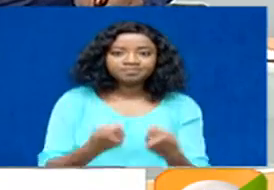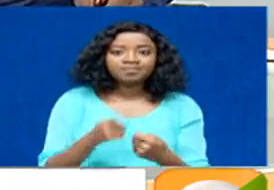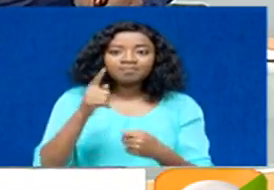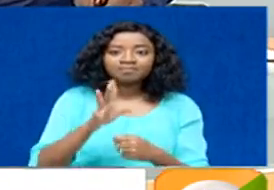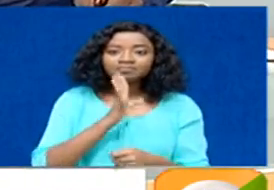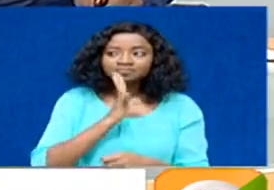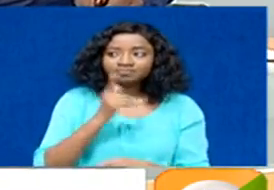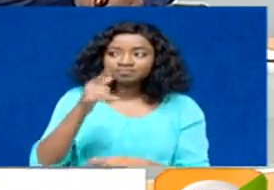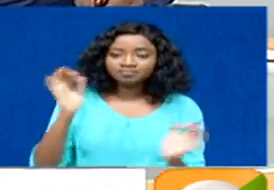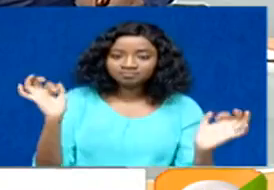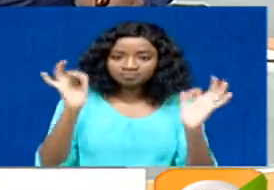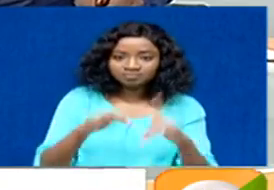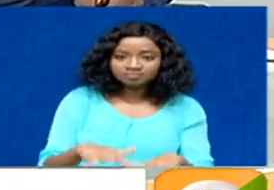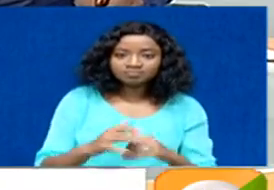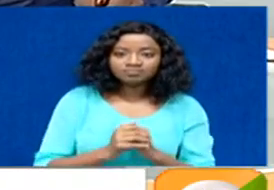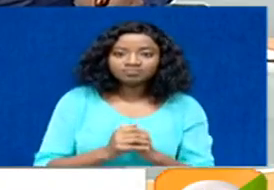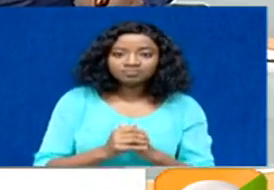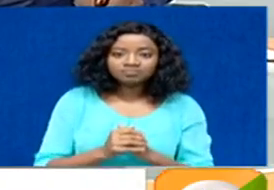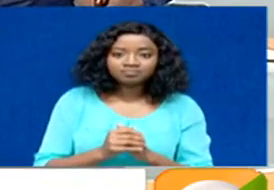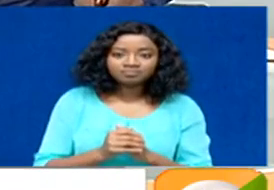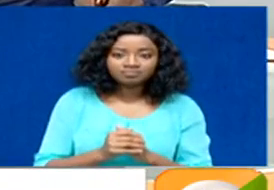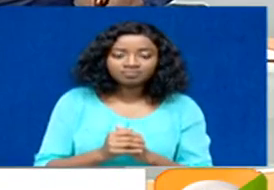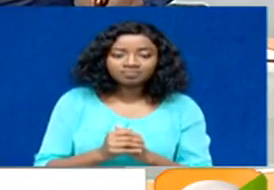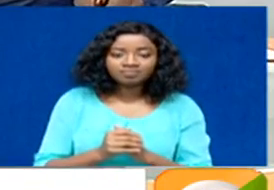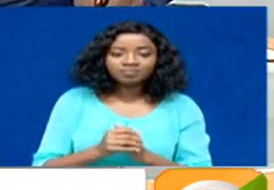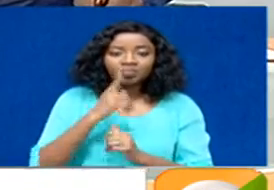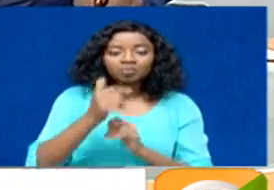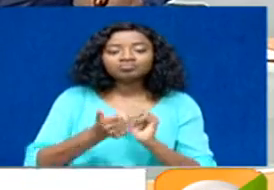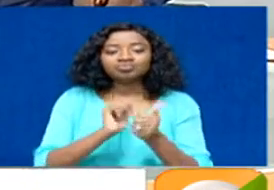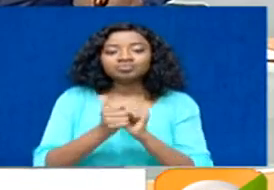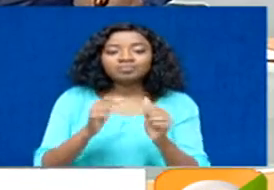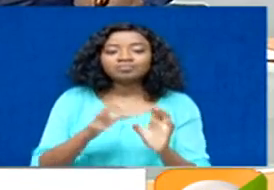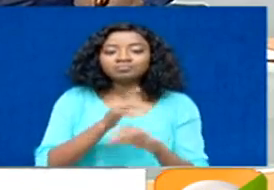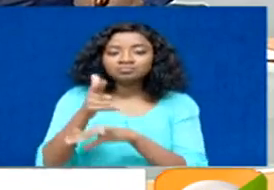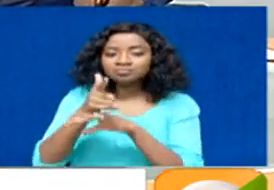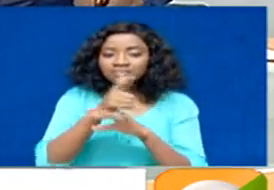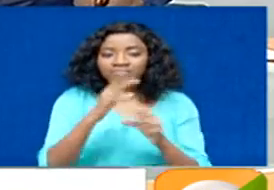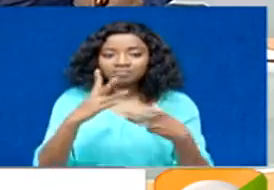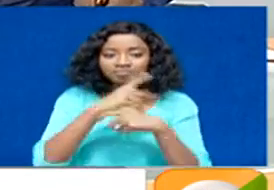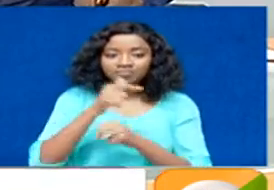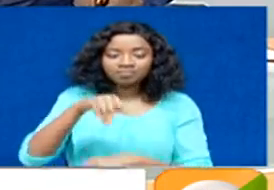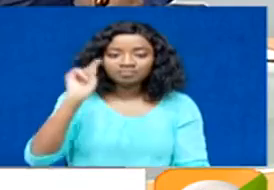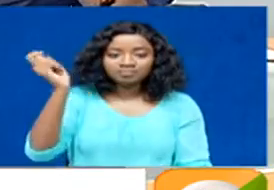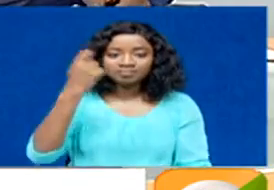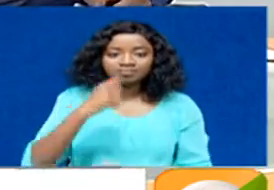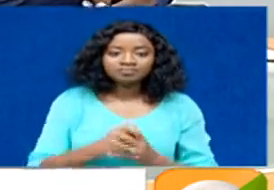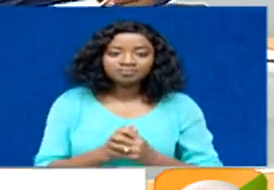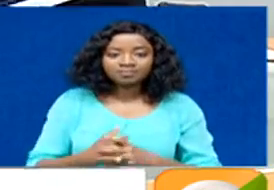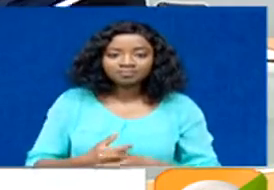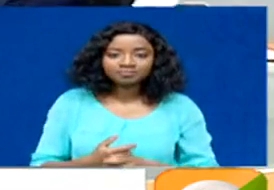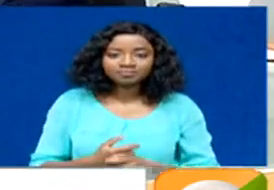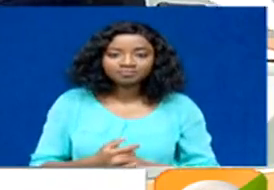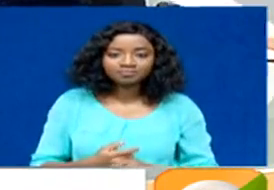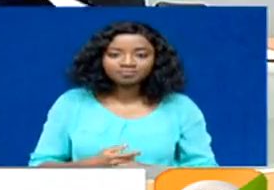workshop organized by the Sports Journalists Association of Kenya in partnership with the National Olympic Committee in Kenya, in